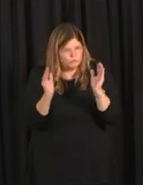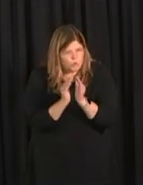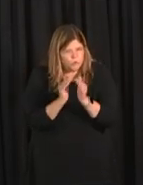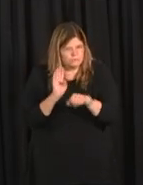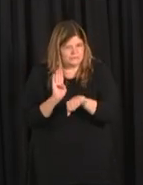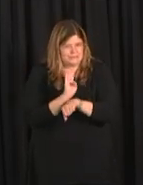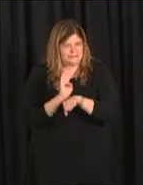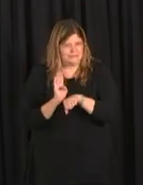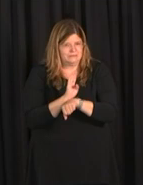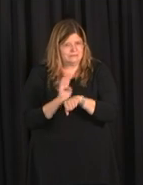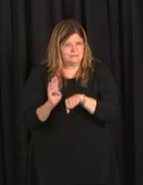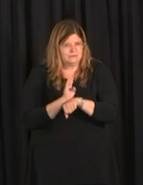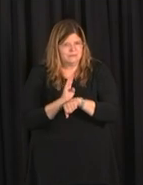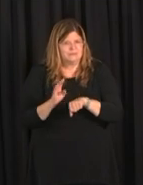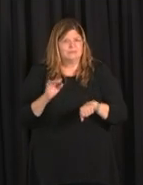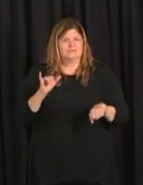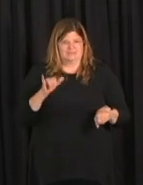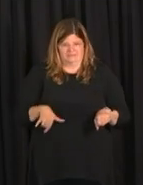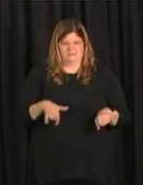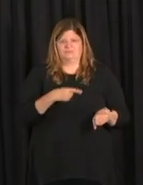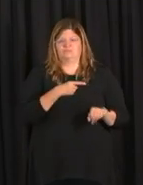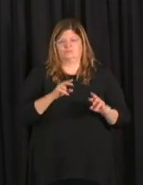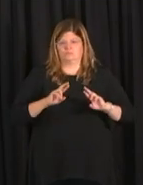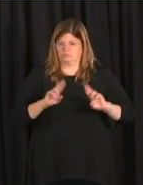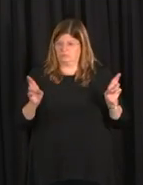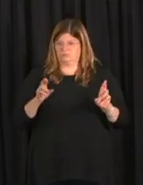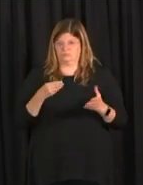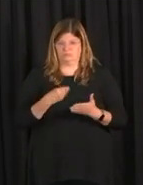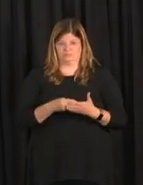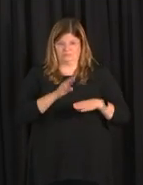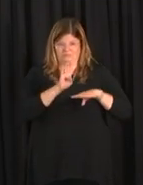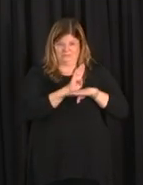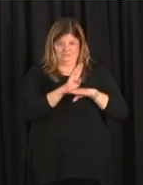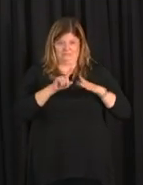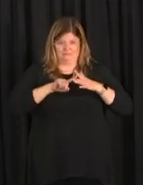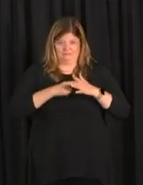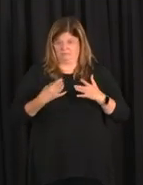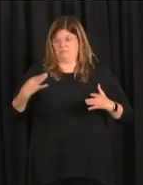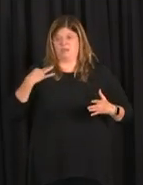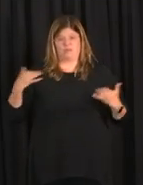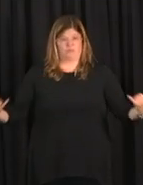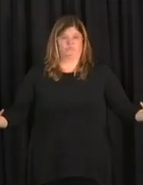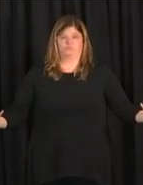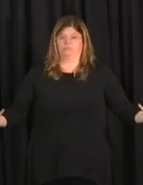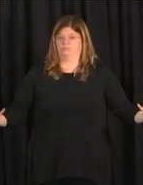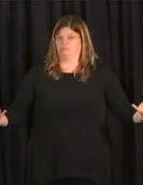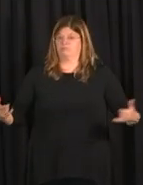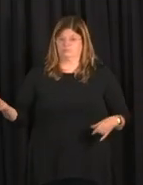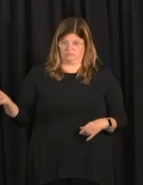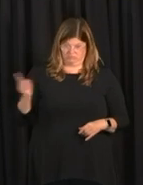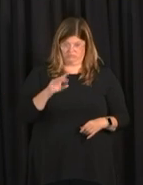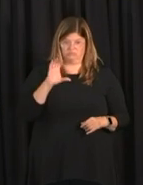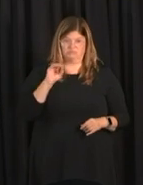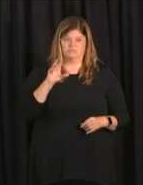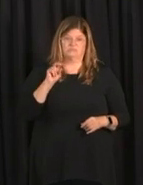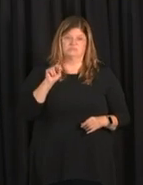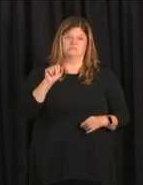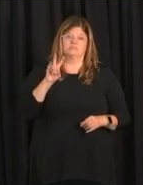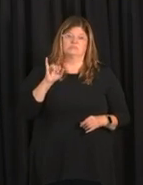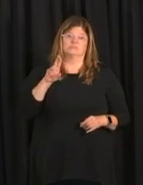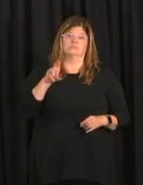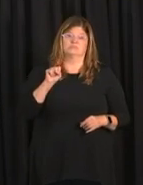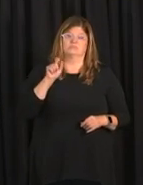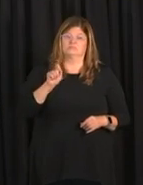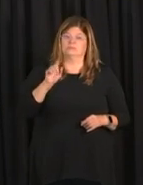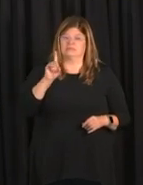your customers. So that's what we have teed up. Businesses can begin to apply today by going to